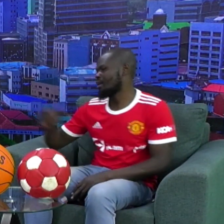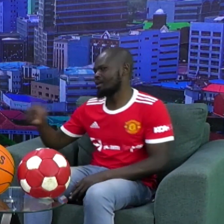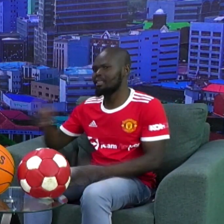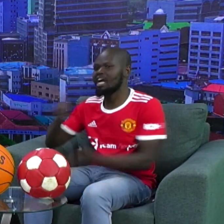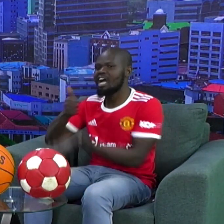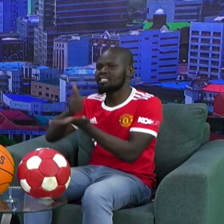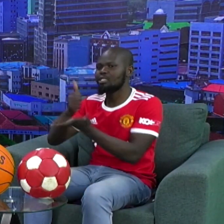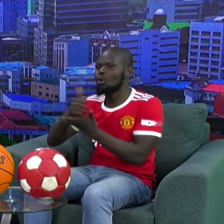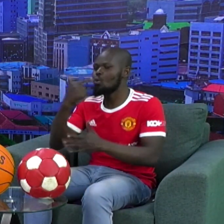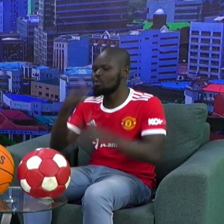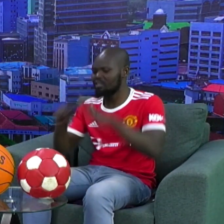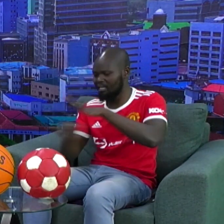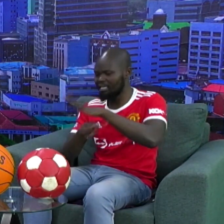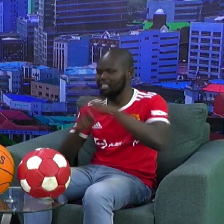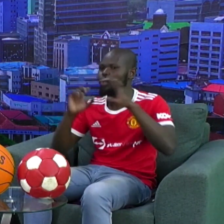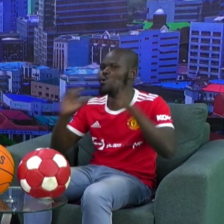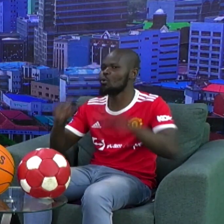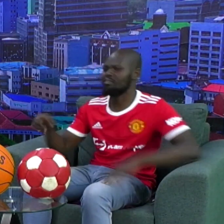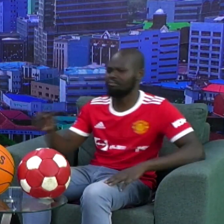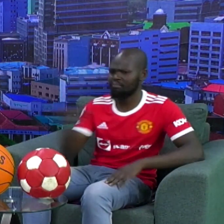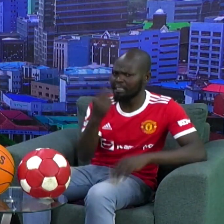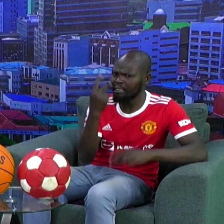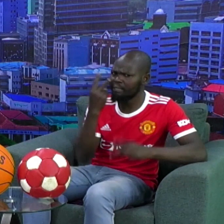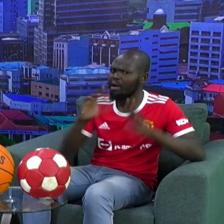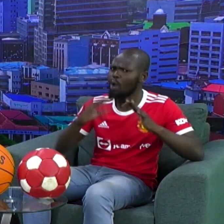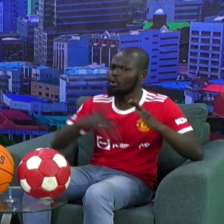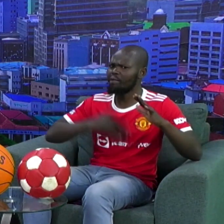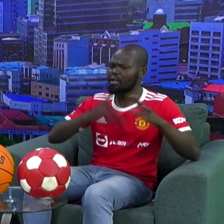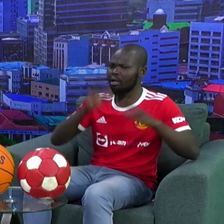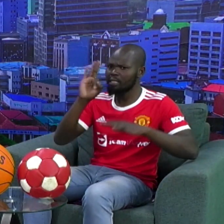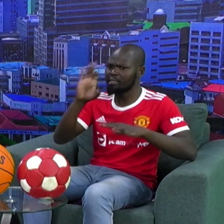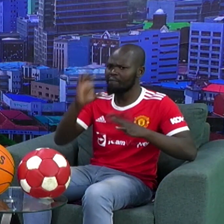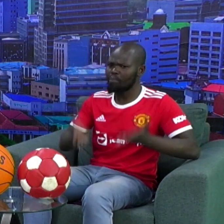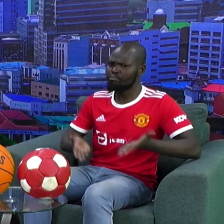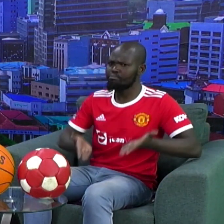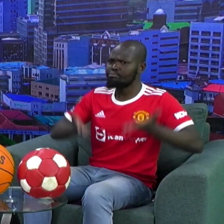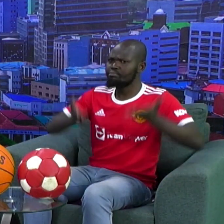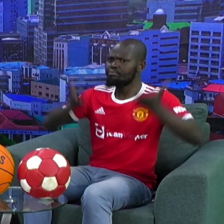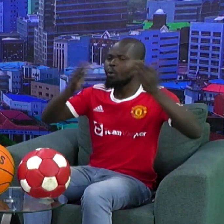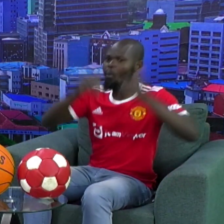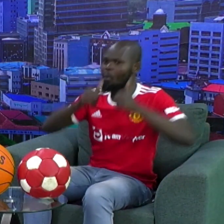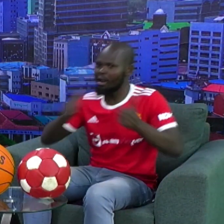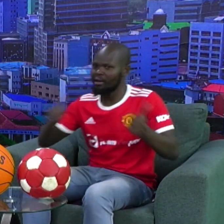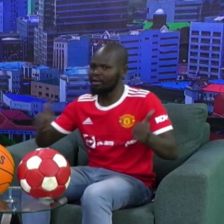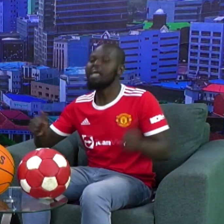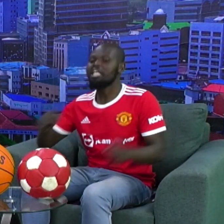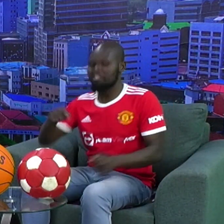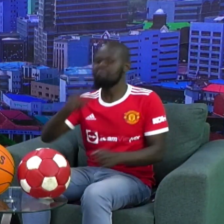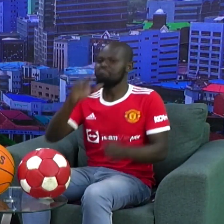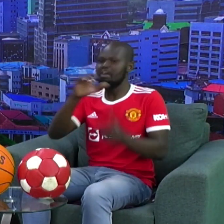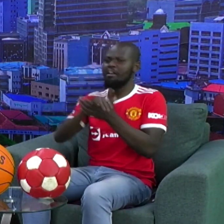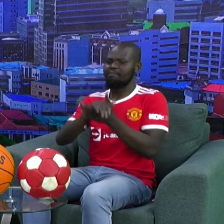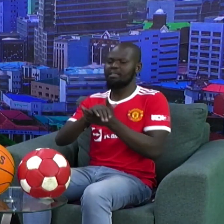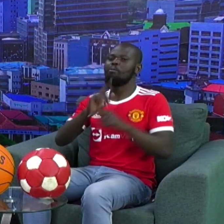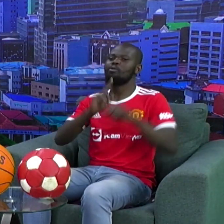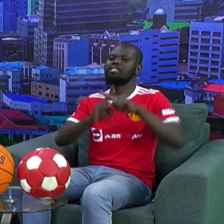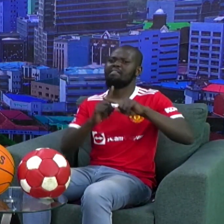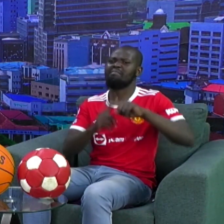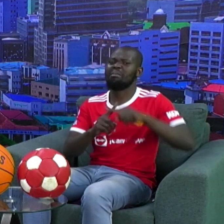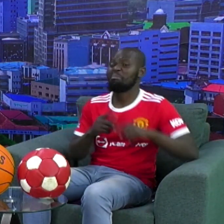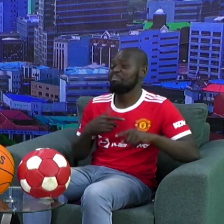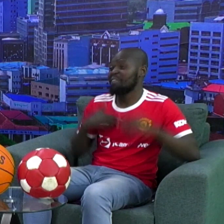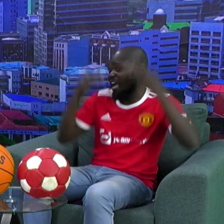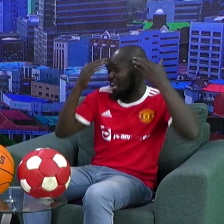is old right now. He has to retire and get another person to assist him so that FC can revamp and come